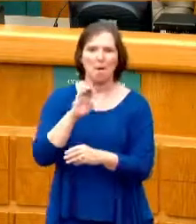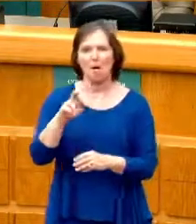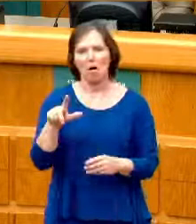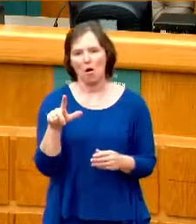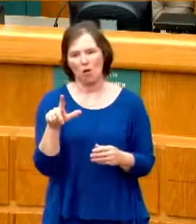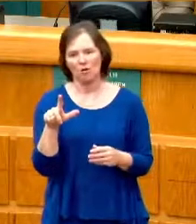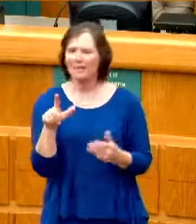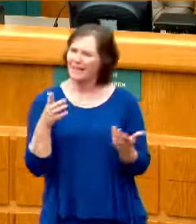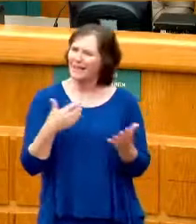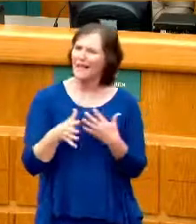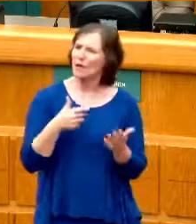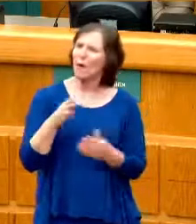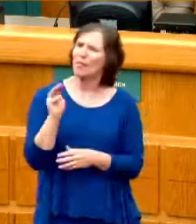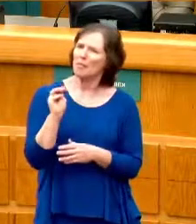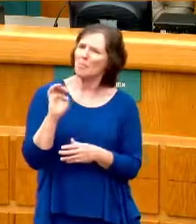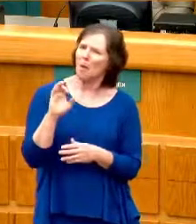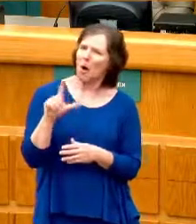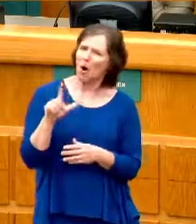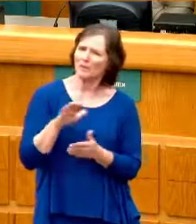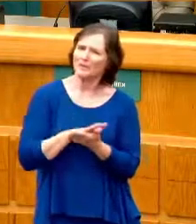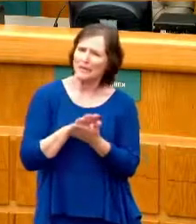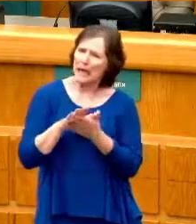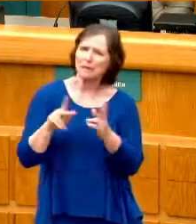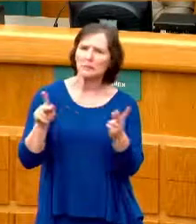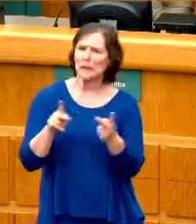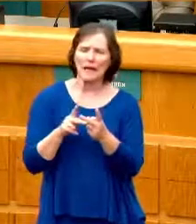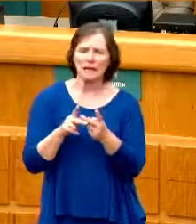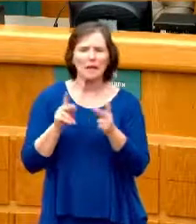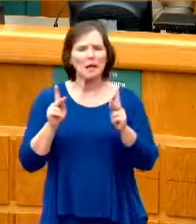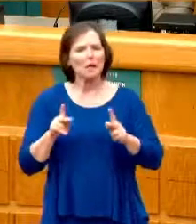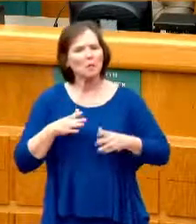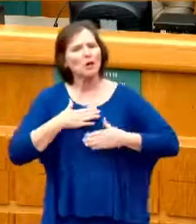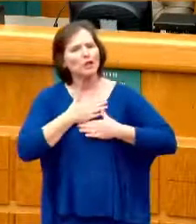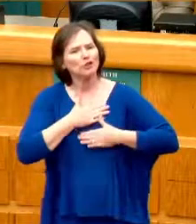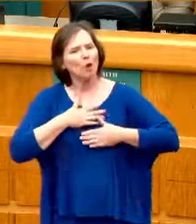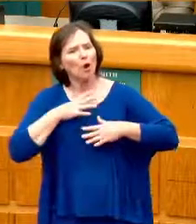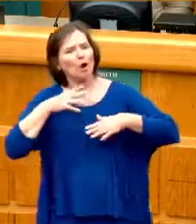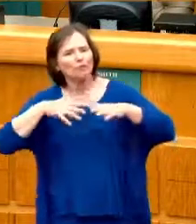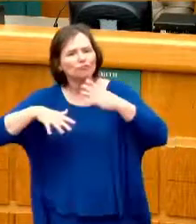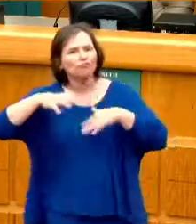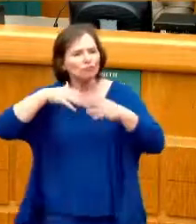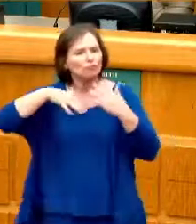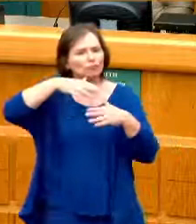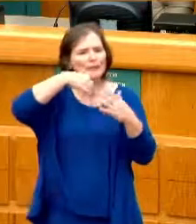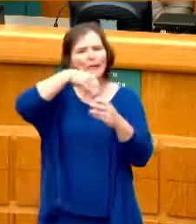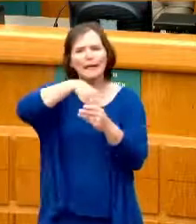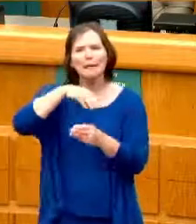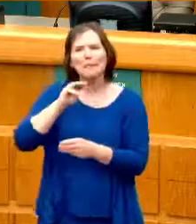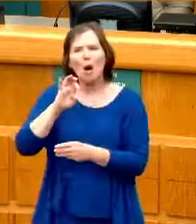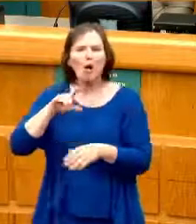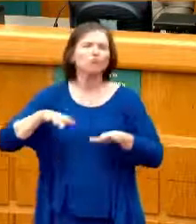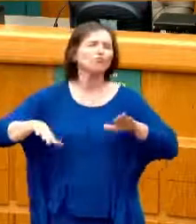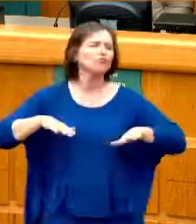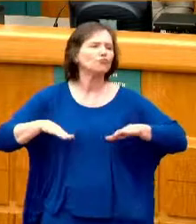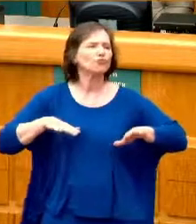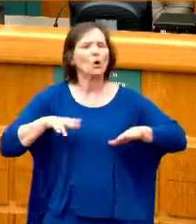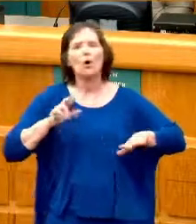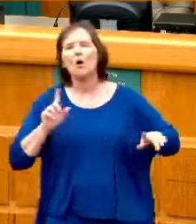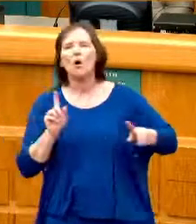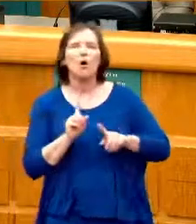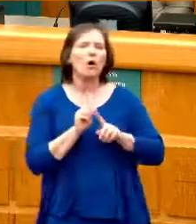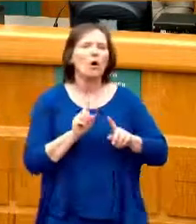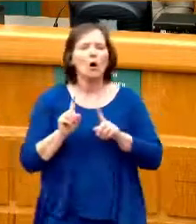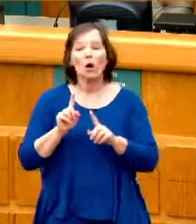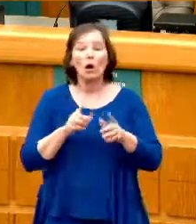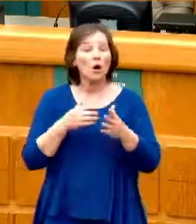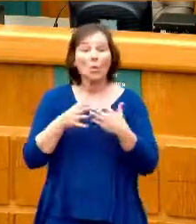mind spending time in. So whether you're shopping or dining or getting your free, life-saving